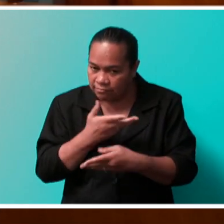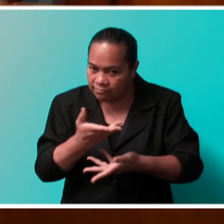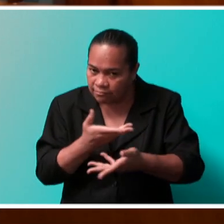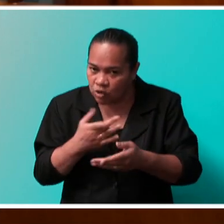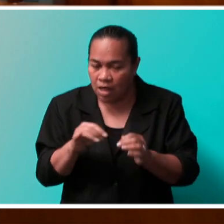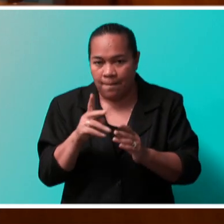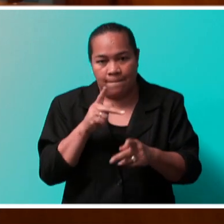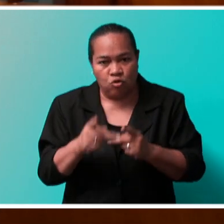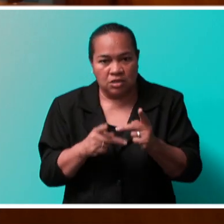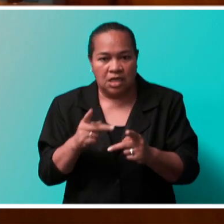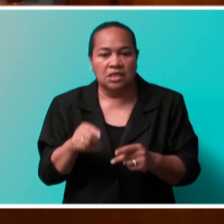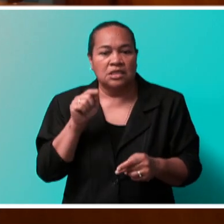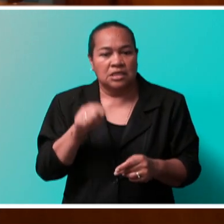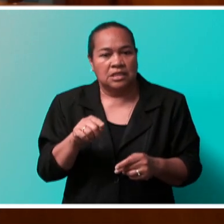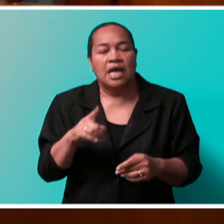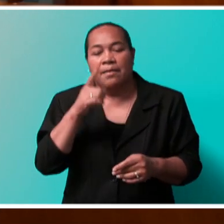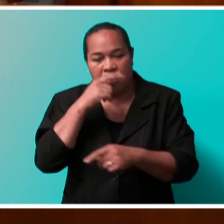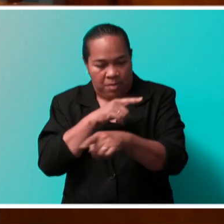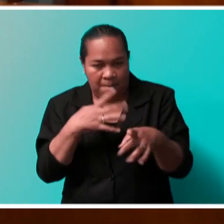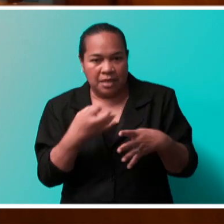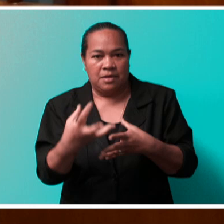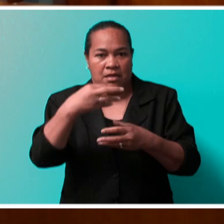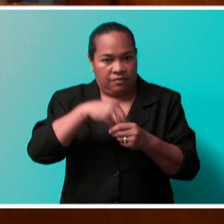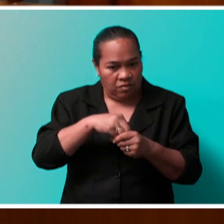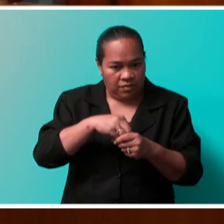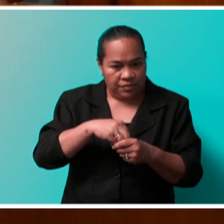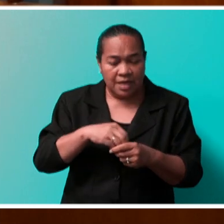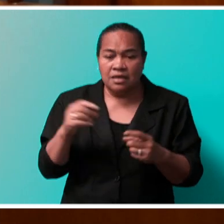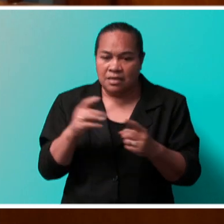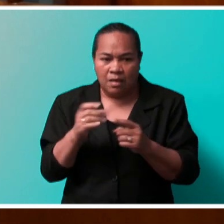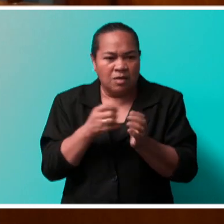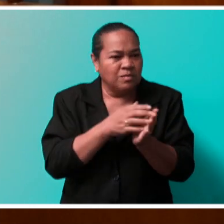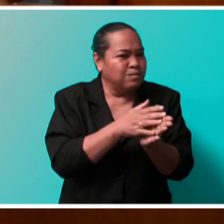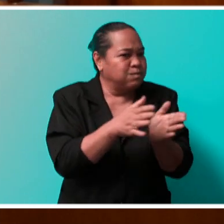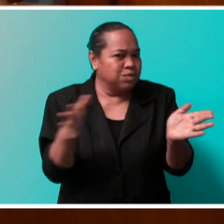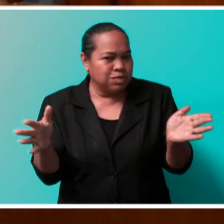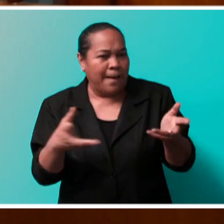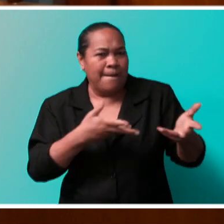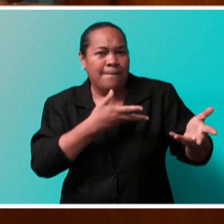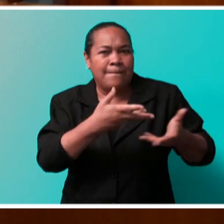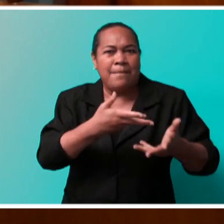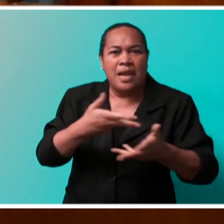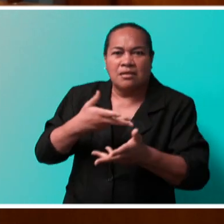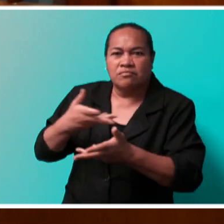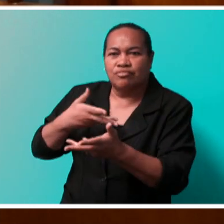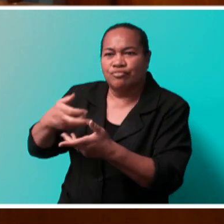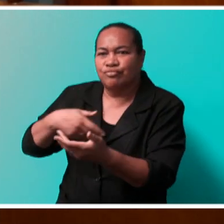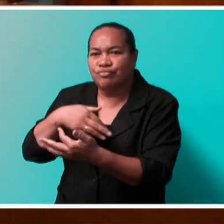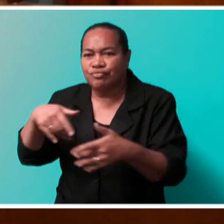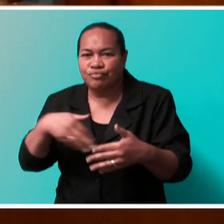the people of Fiji, including nationwide public consultations and the